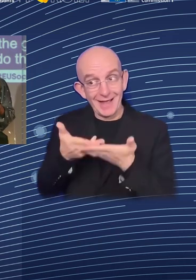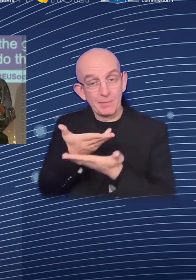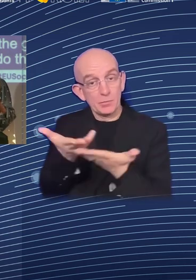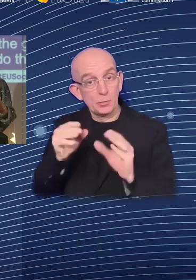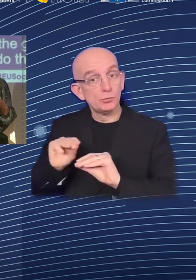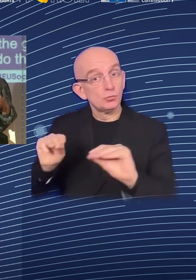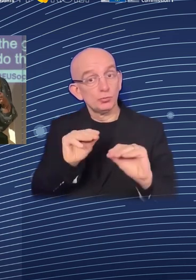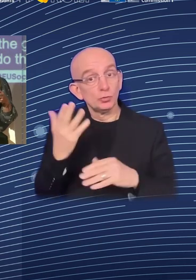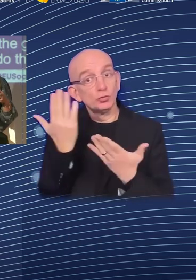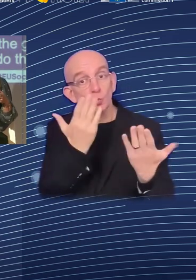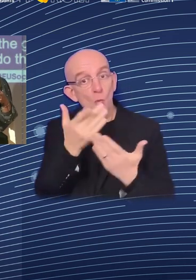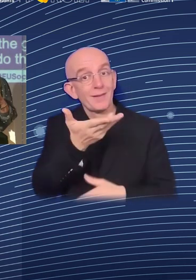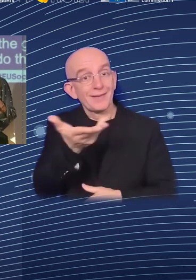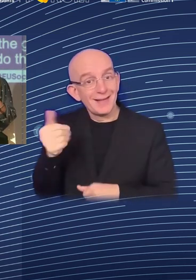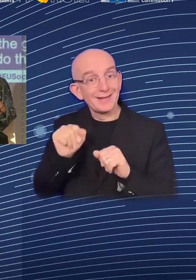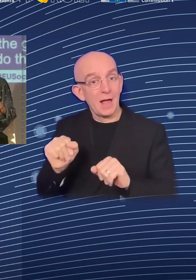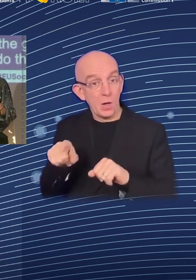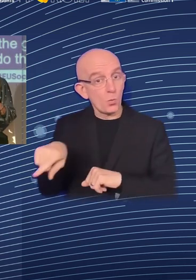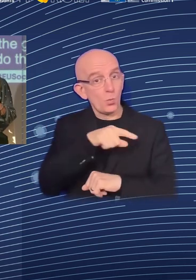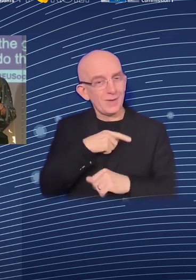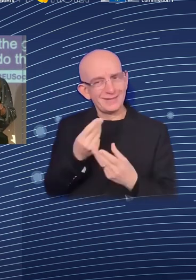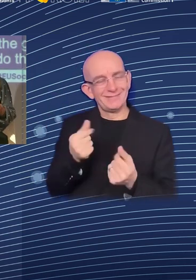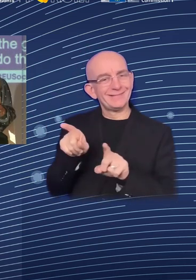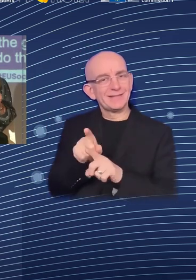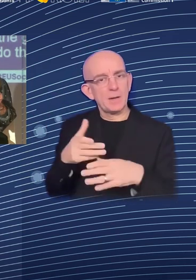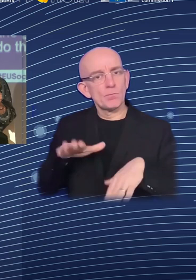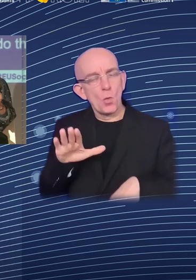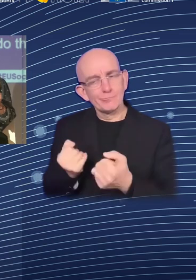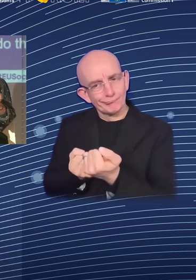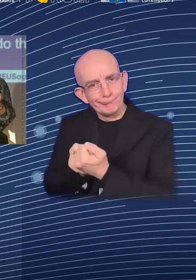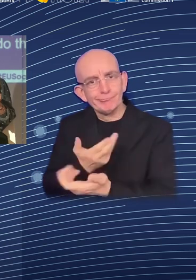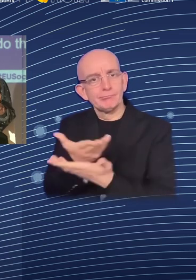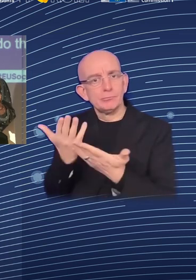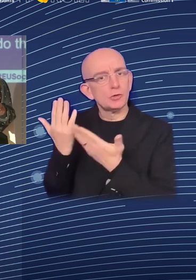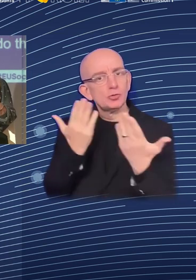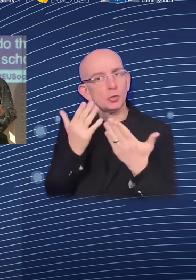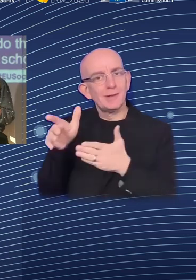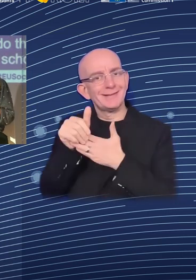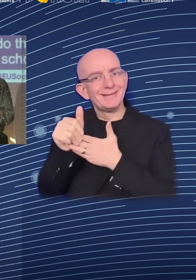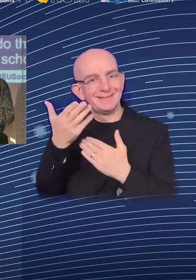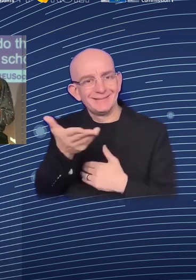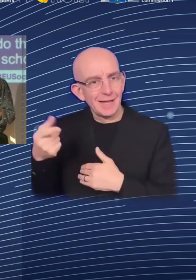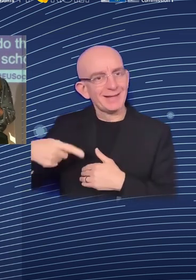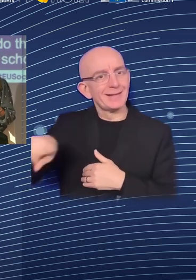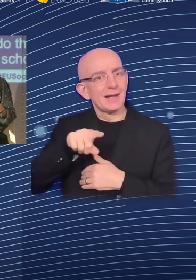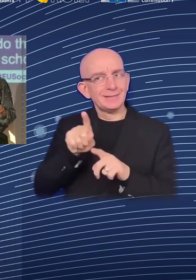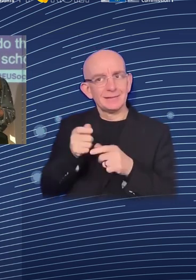school leaders and school digital coordinators. Then the second lesson is